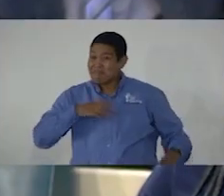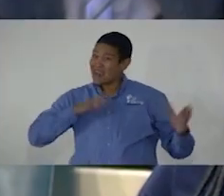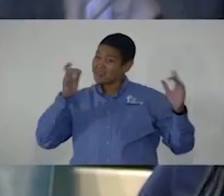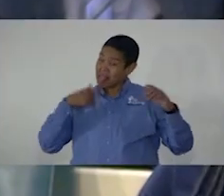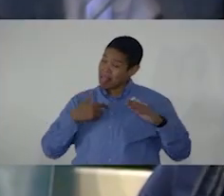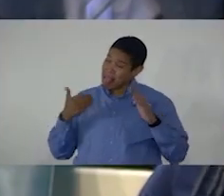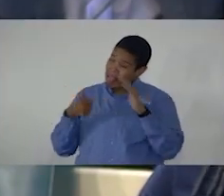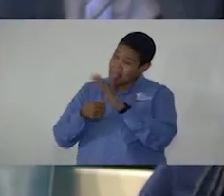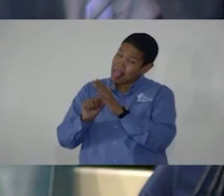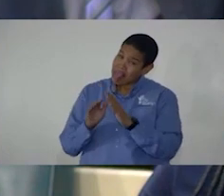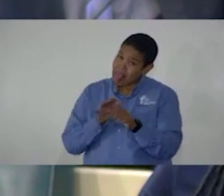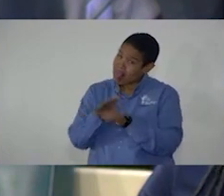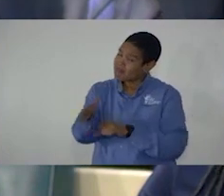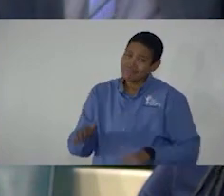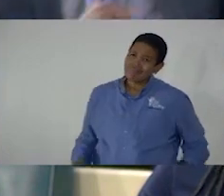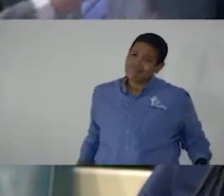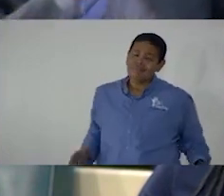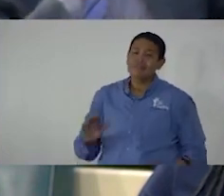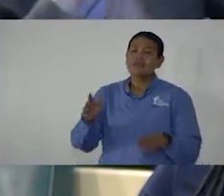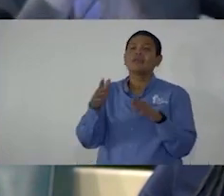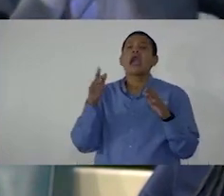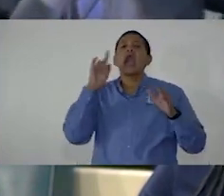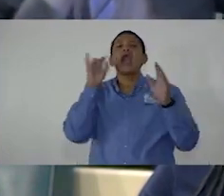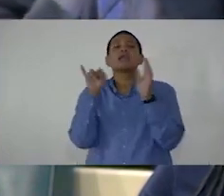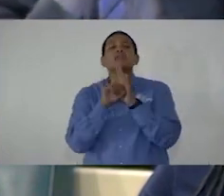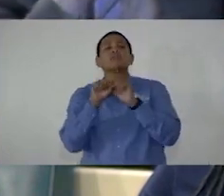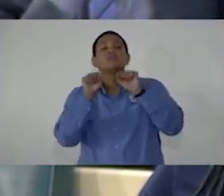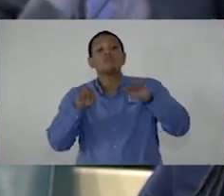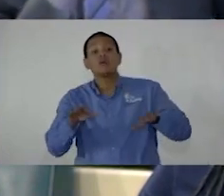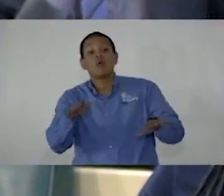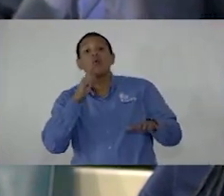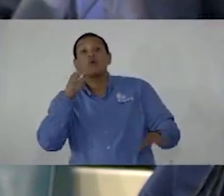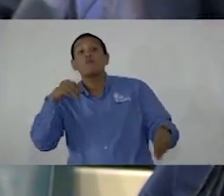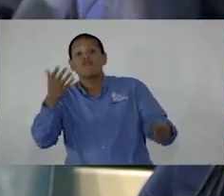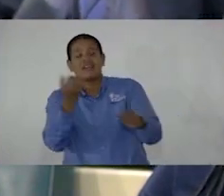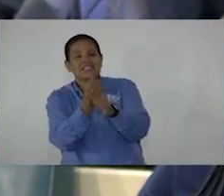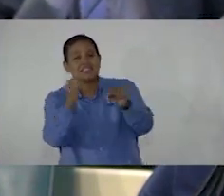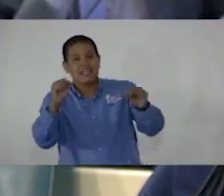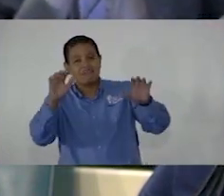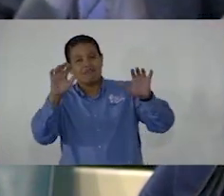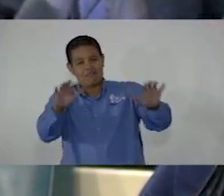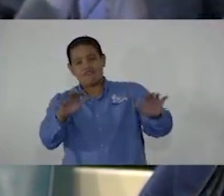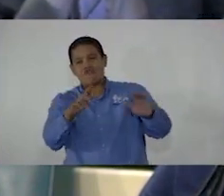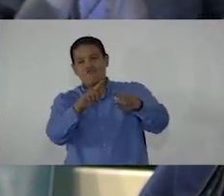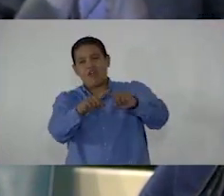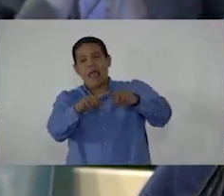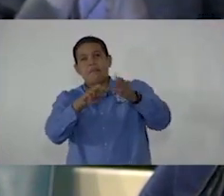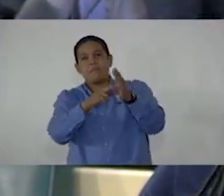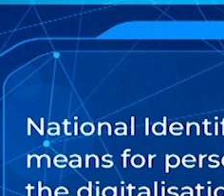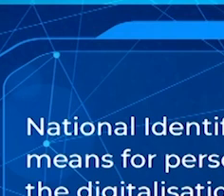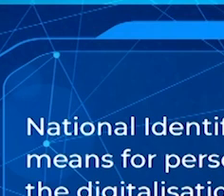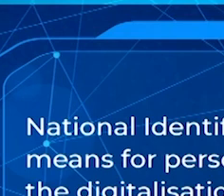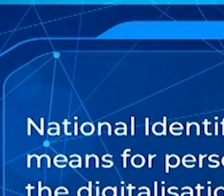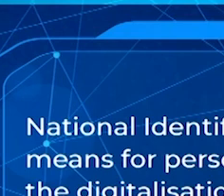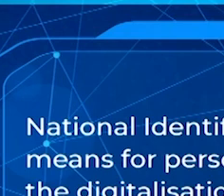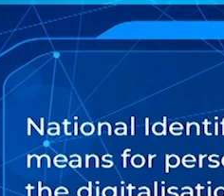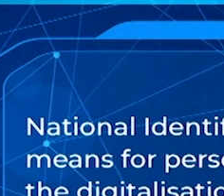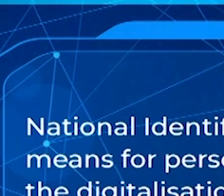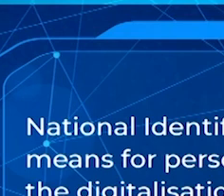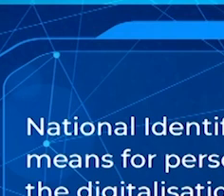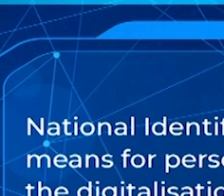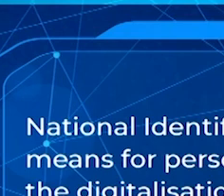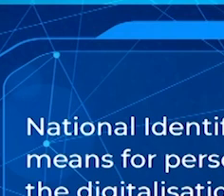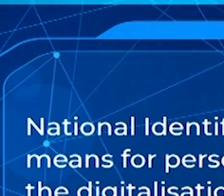Our national identification system will provide a safe, convenient, reliable means for persons to prove their identity, while aiding